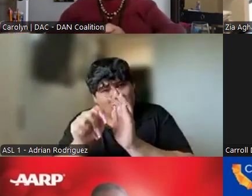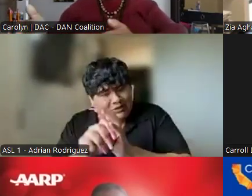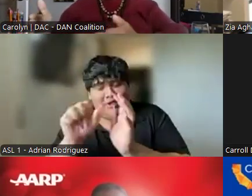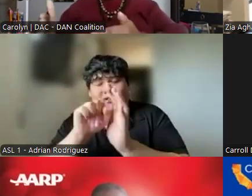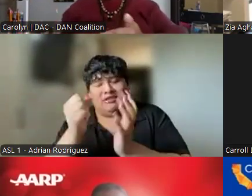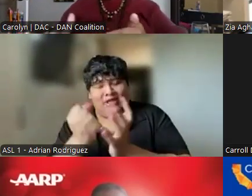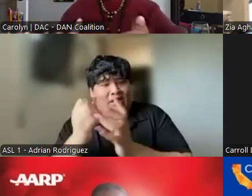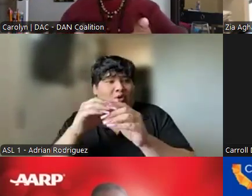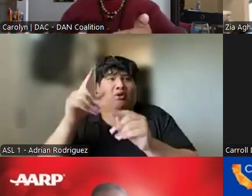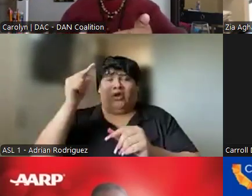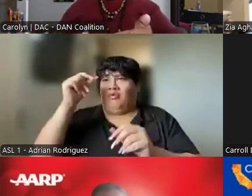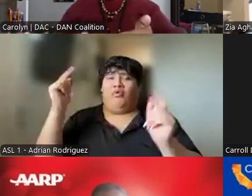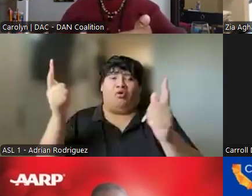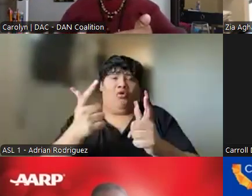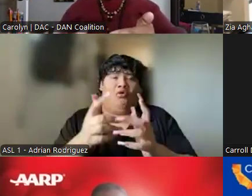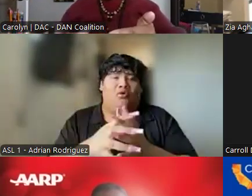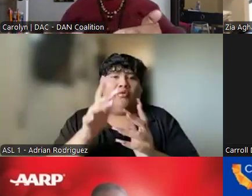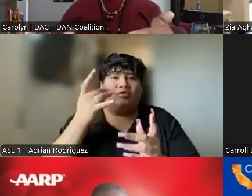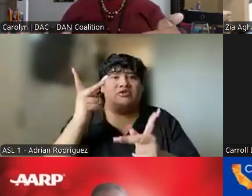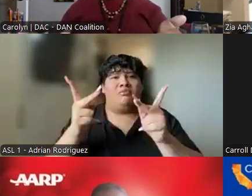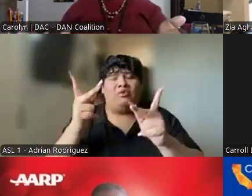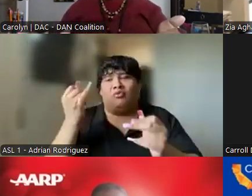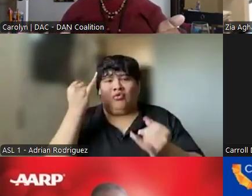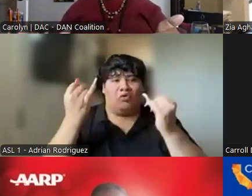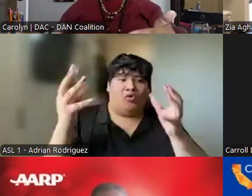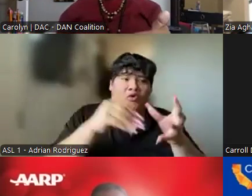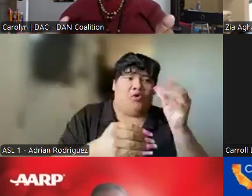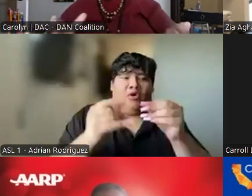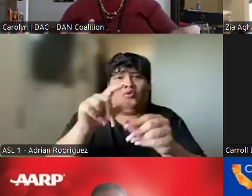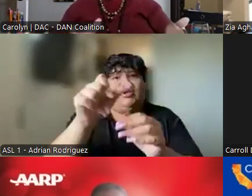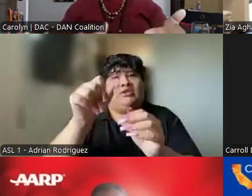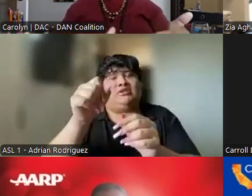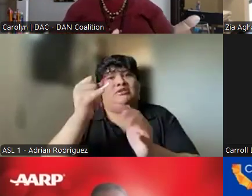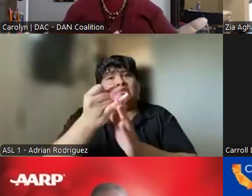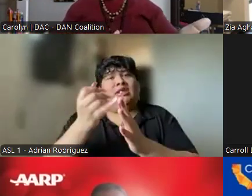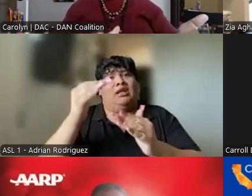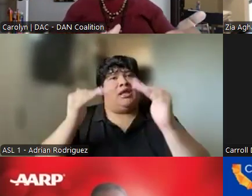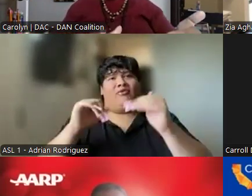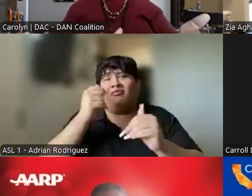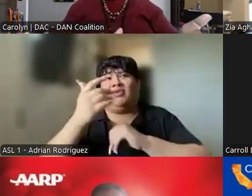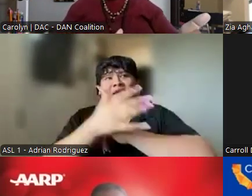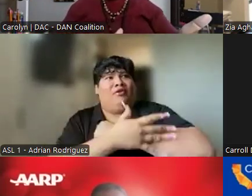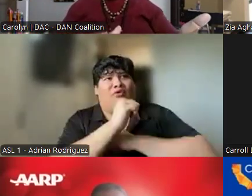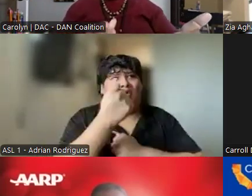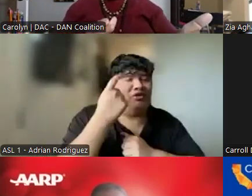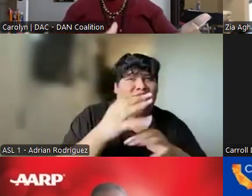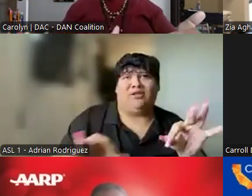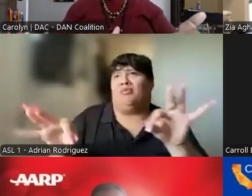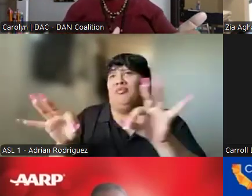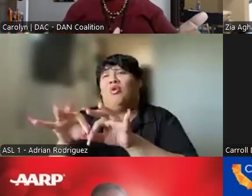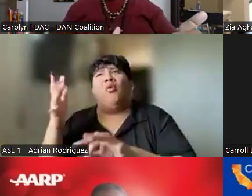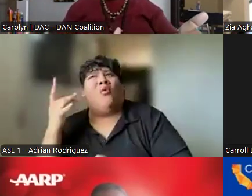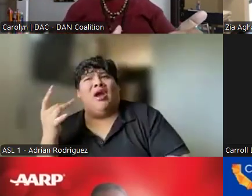government. Because as we know, many initiatives are approved at the state level, but if the counties don't understand the importance of it, why